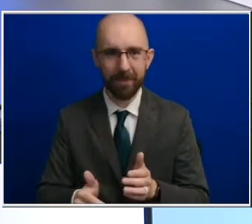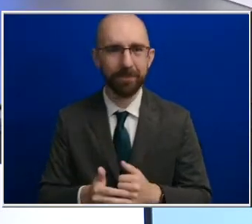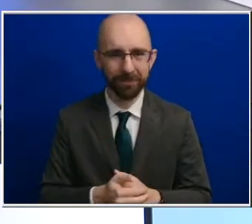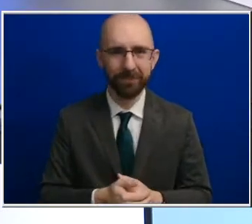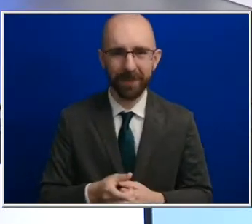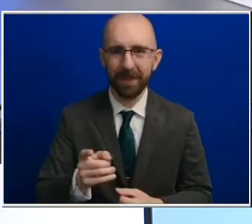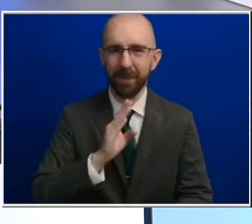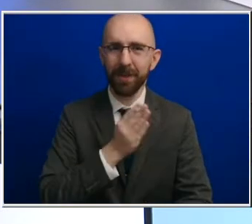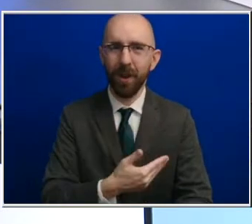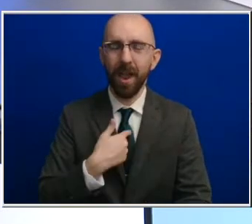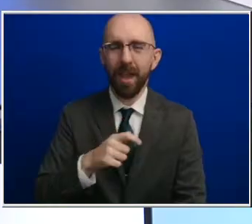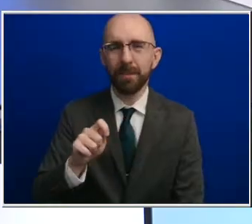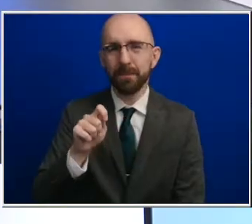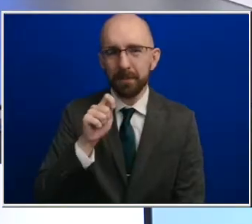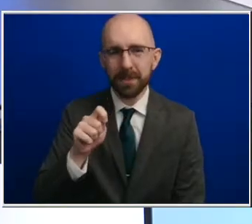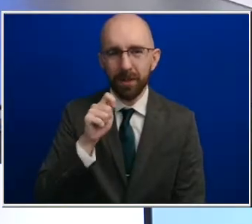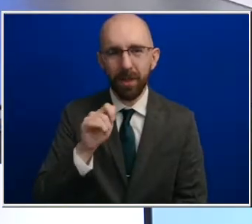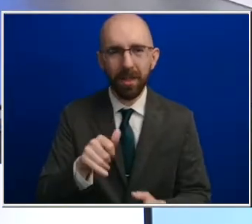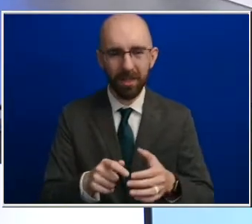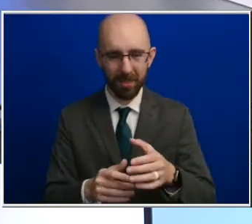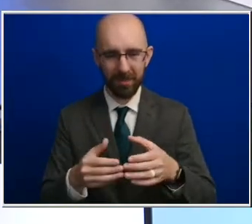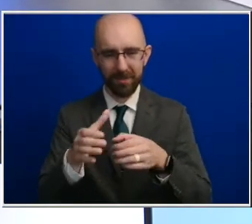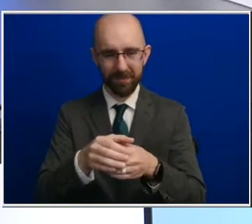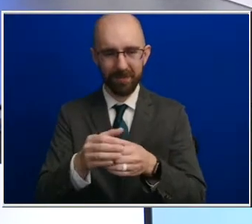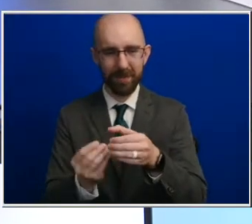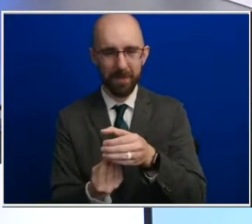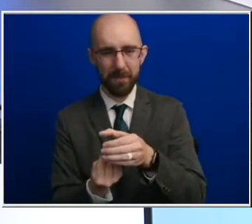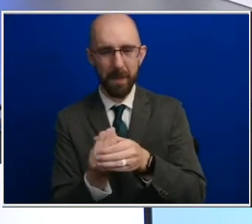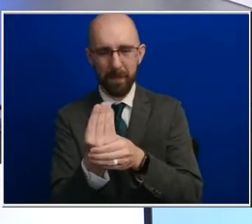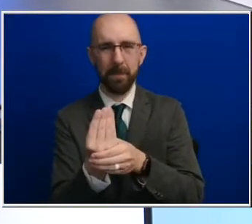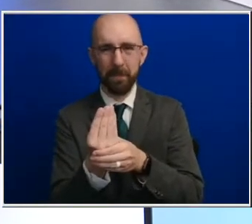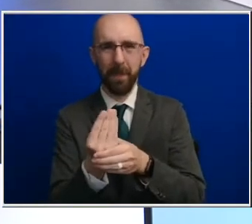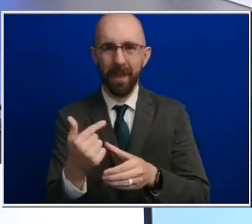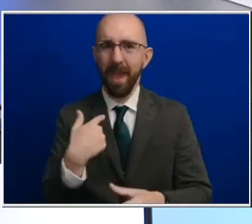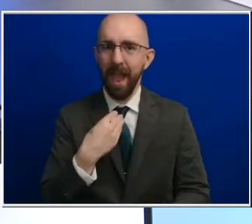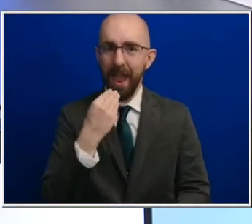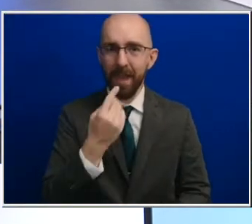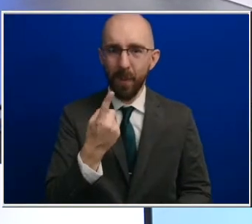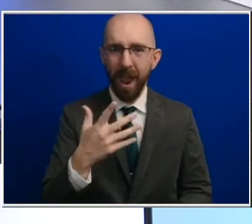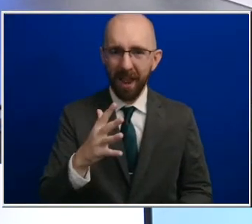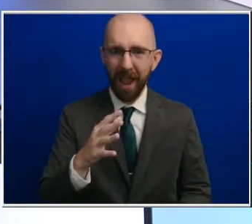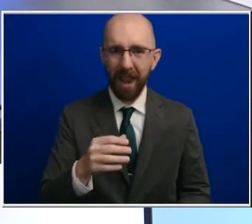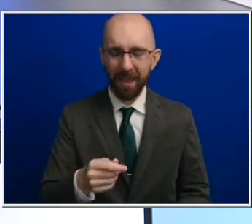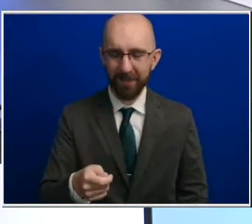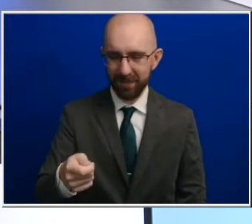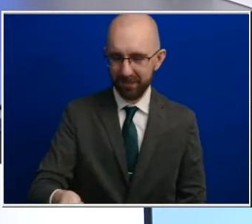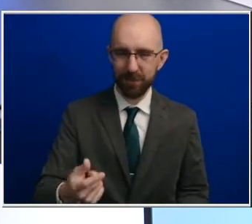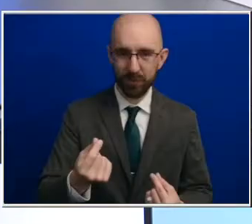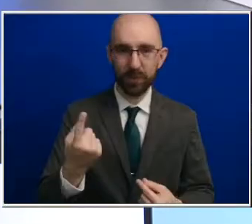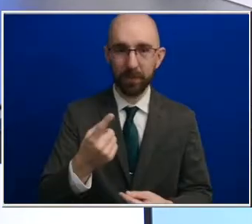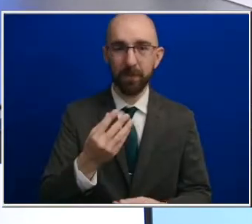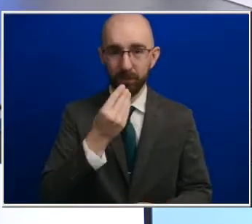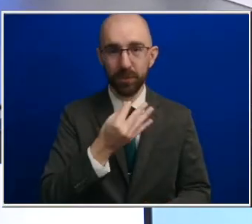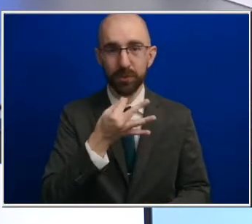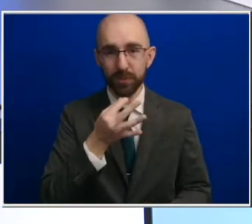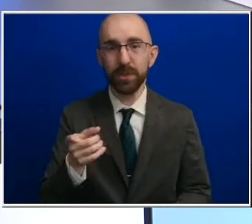popsicle pop-ups back in the early 90s because I was eating one and I kind of set her here to do something, and pretty soon she was eating it, and she was on my shoulder. And I was